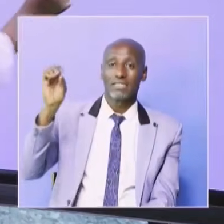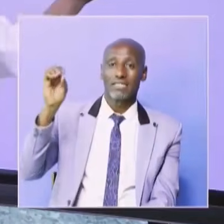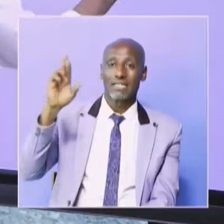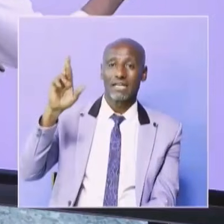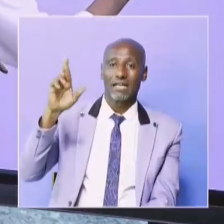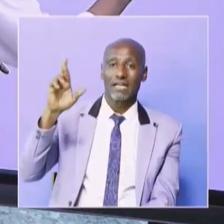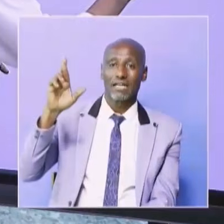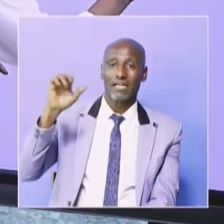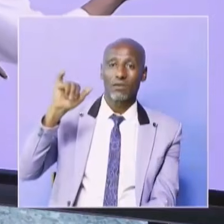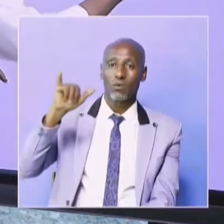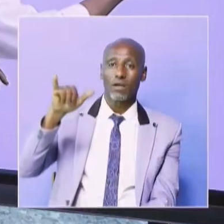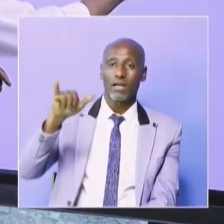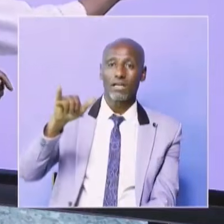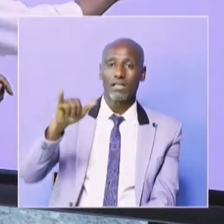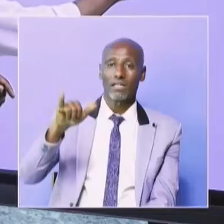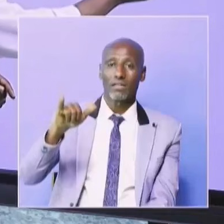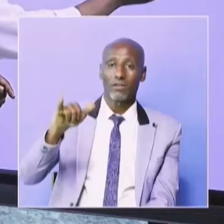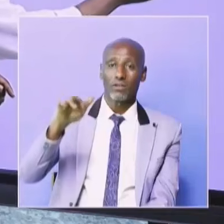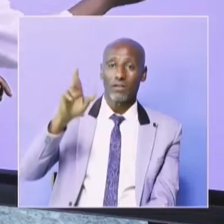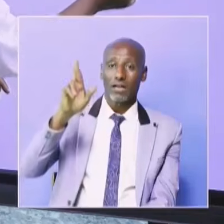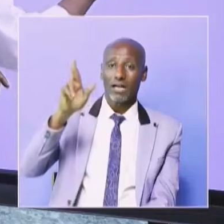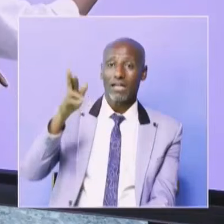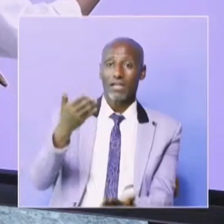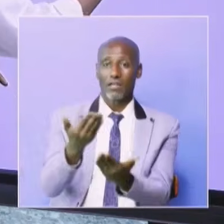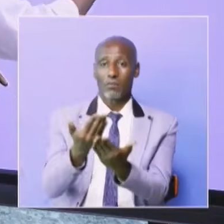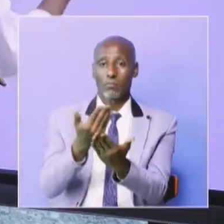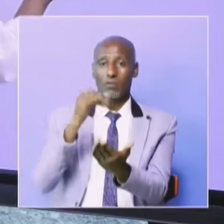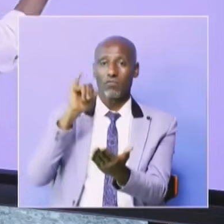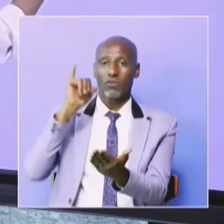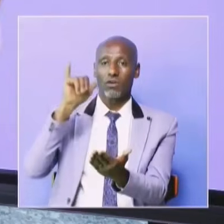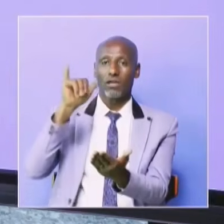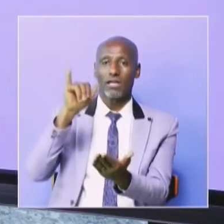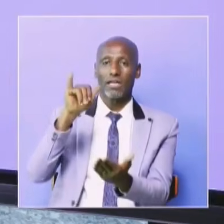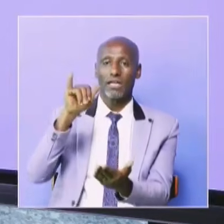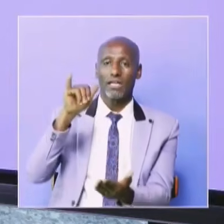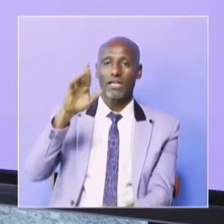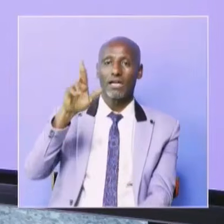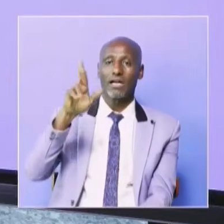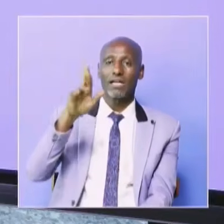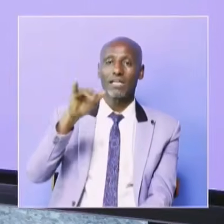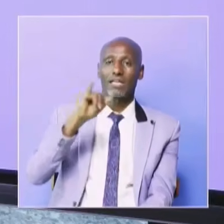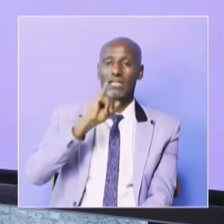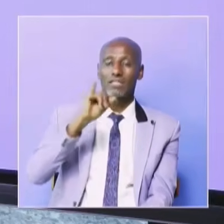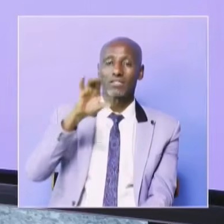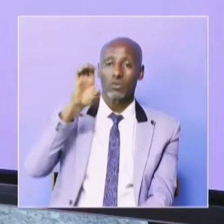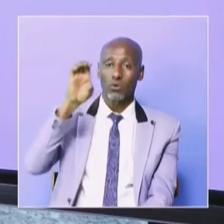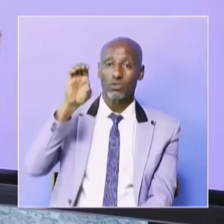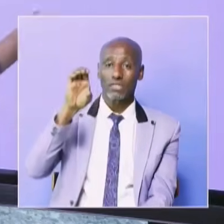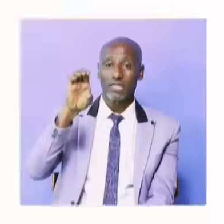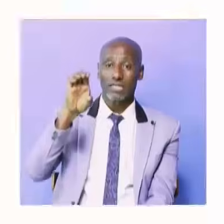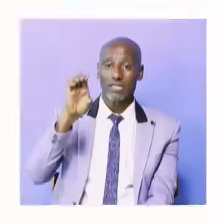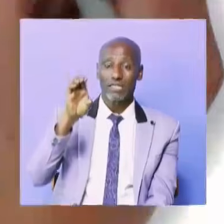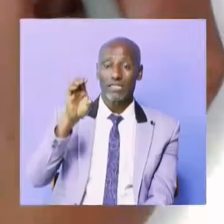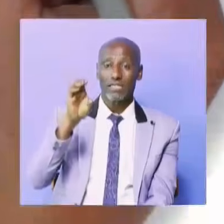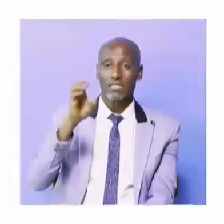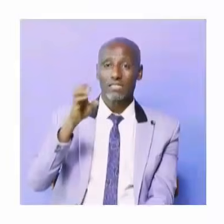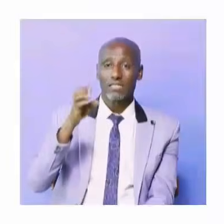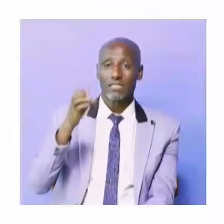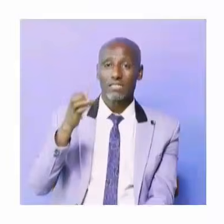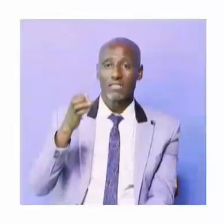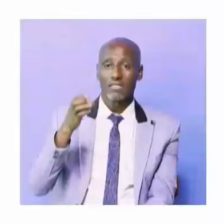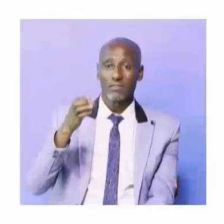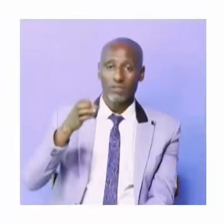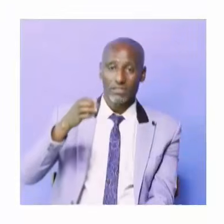what? R before Y. And R is what? Consonant. For that matter, we need to